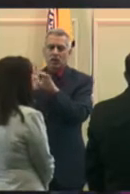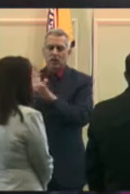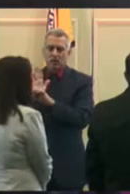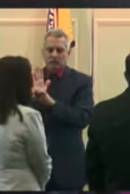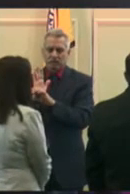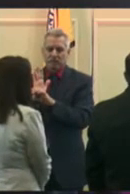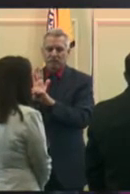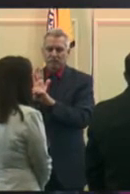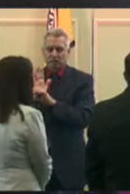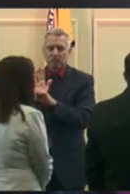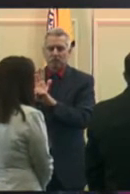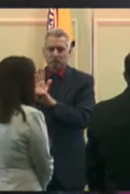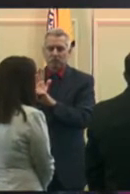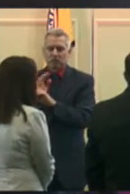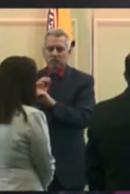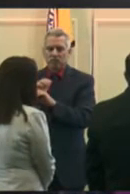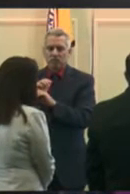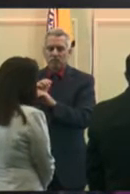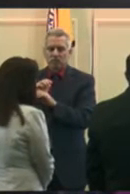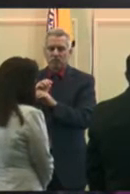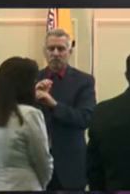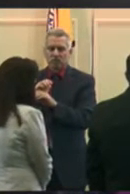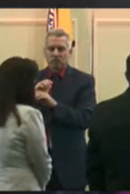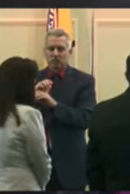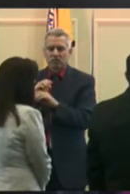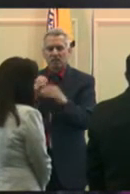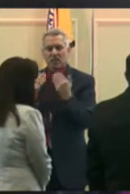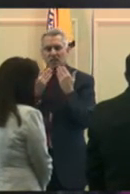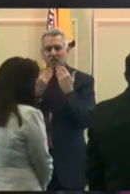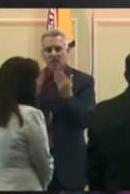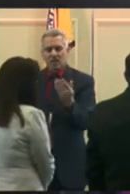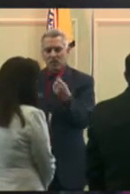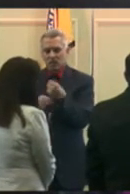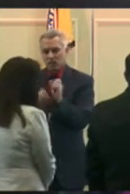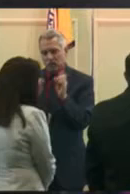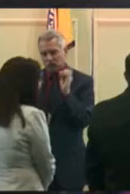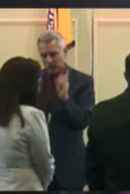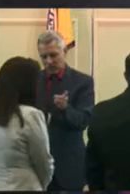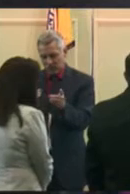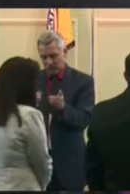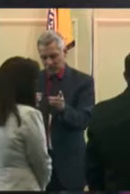Thank you, Jesus, for making that decision for us.